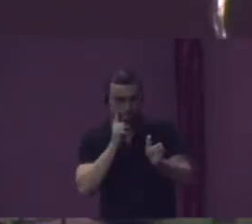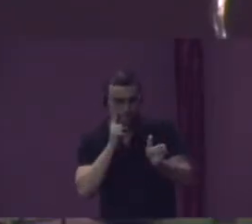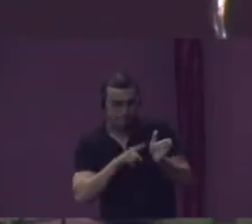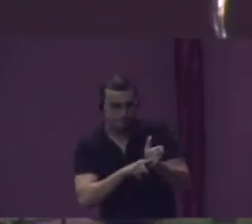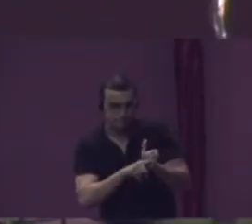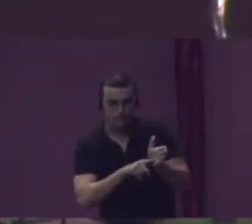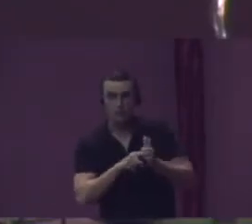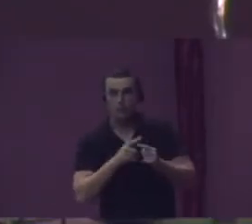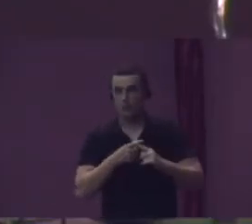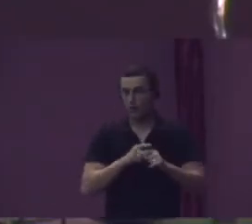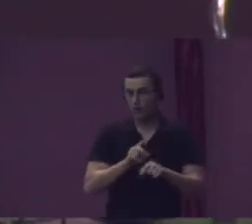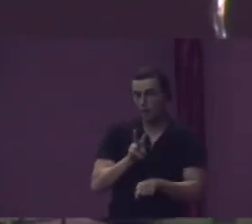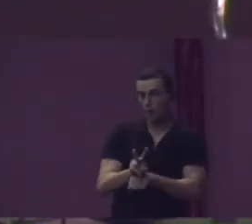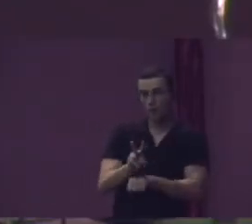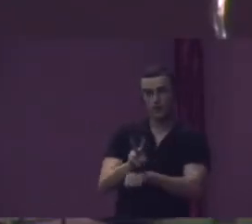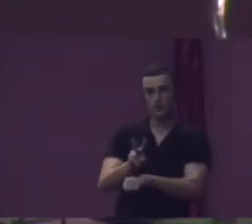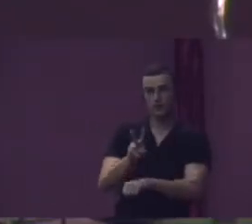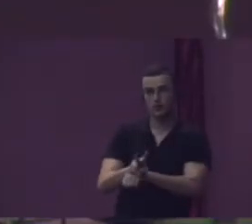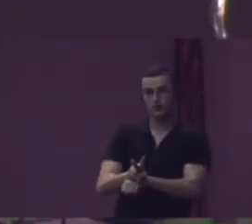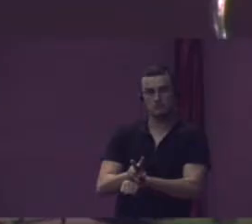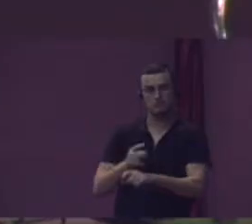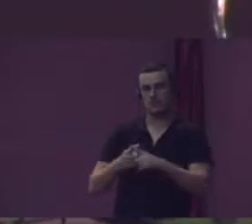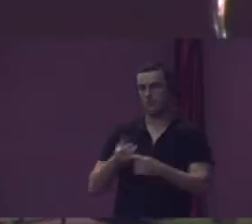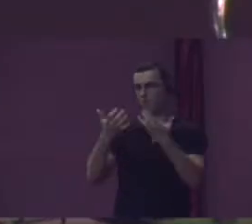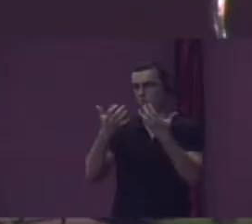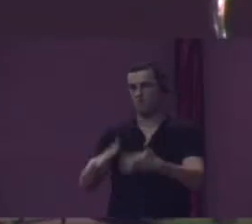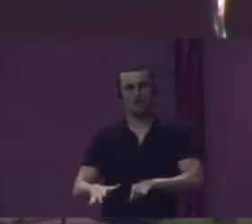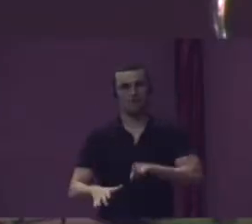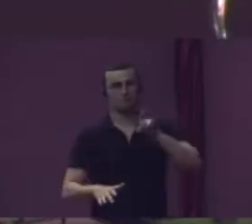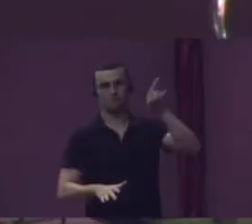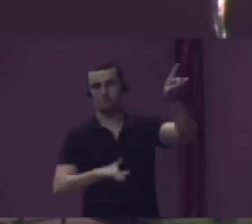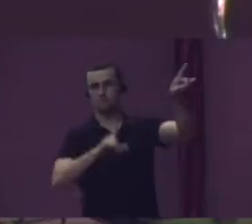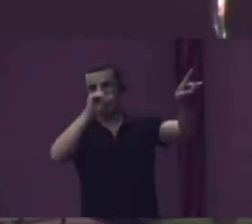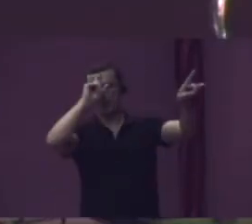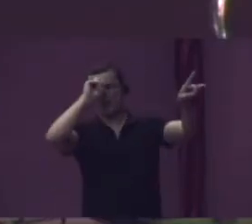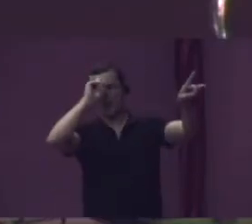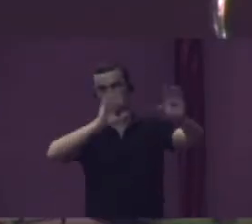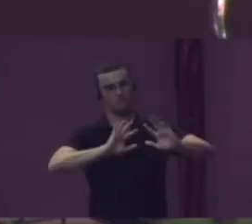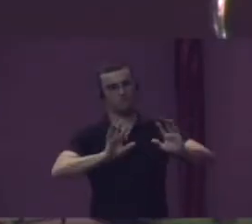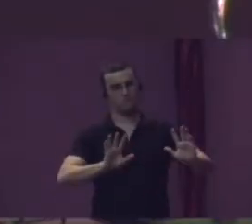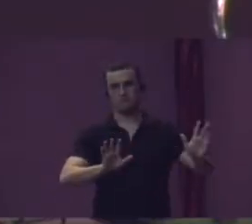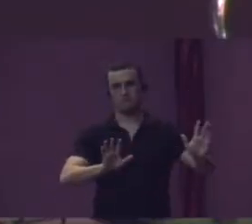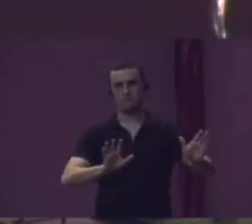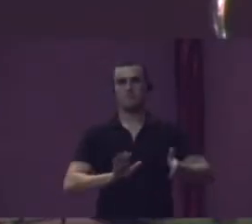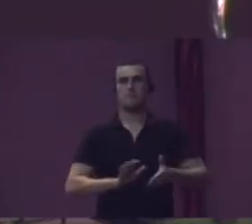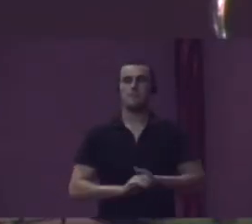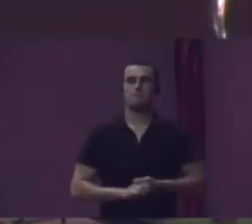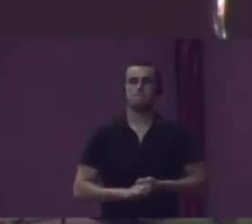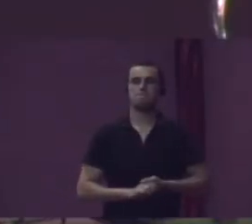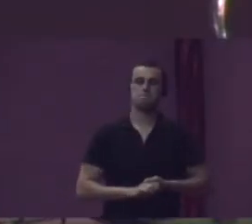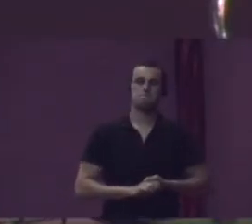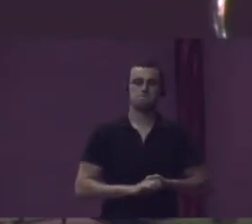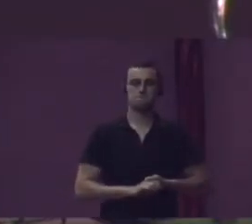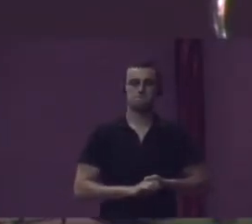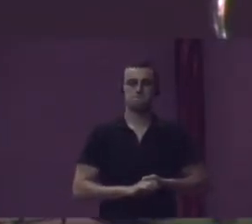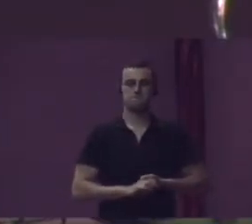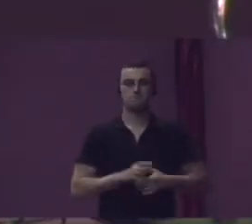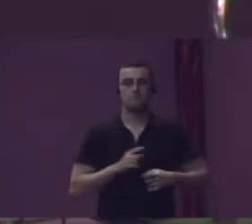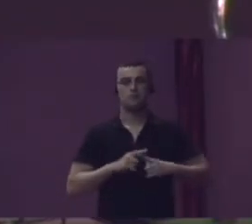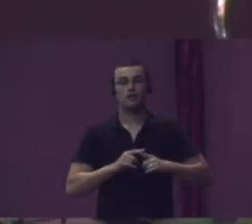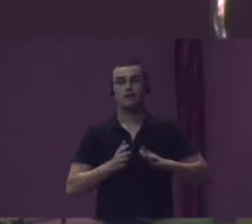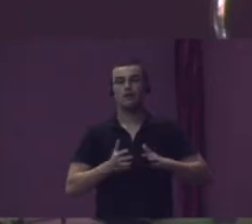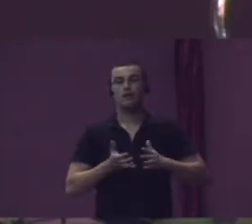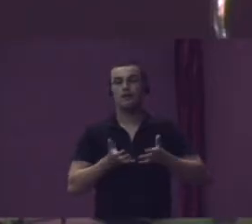to them made little sense to a population seeking to improve their standard of living and obtain first-rate health care, or what seemed to